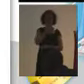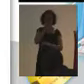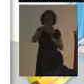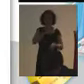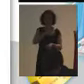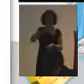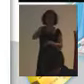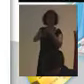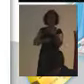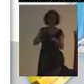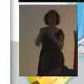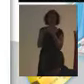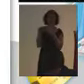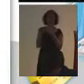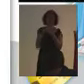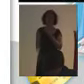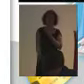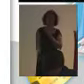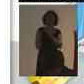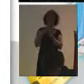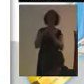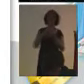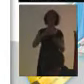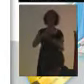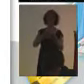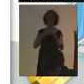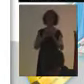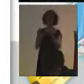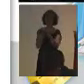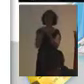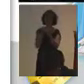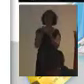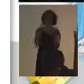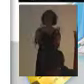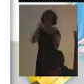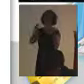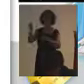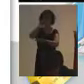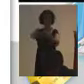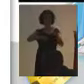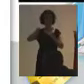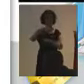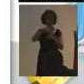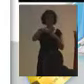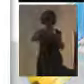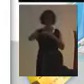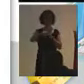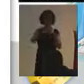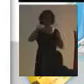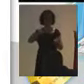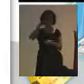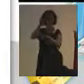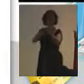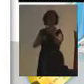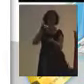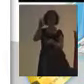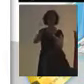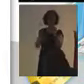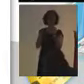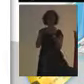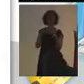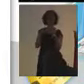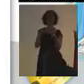Greece, Workgroup Formation Action from Belgium, etc. Umbrella organizations, but they are more about policy because they don't